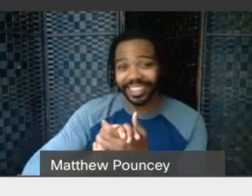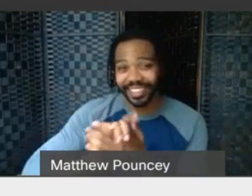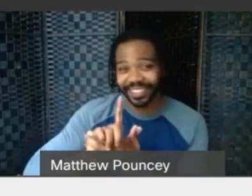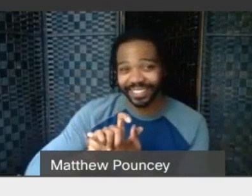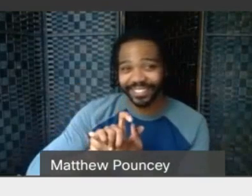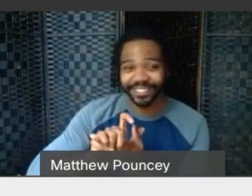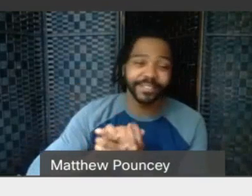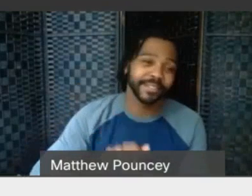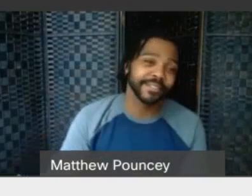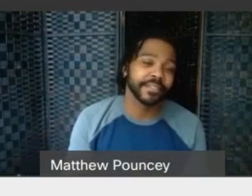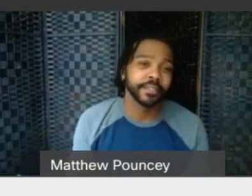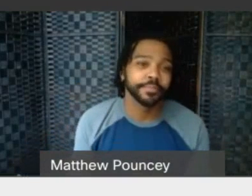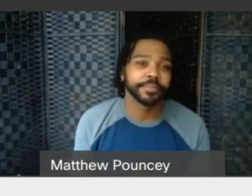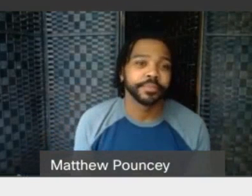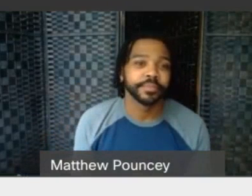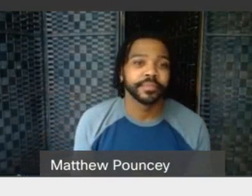Um,